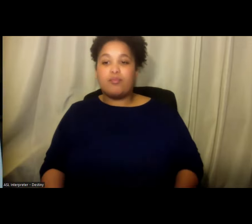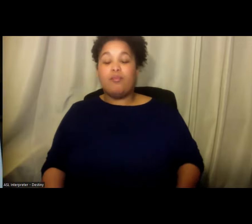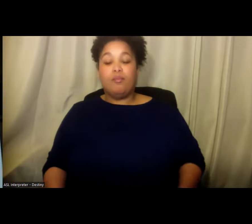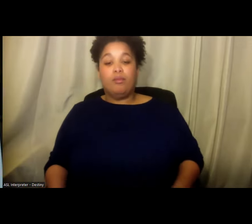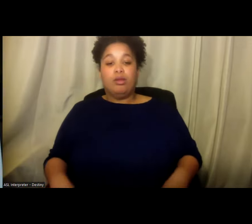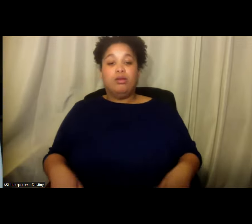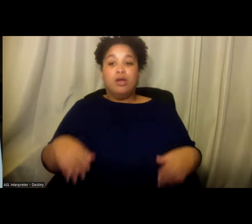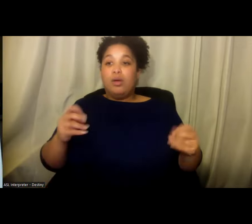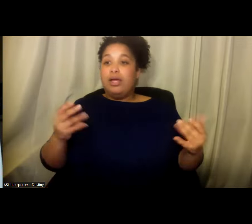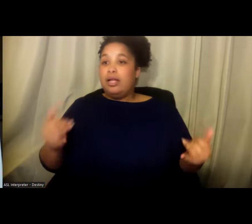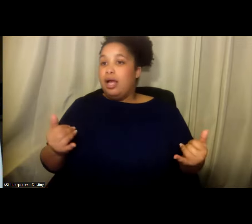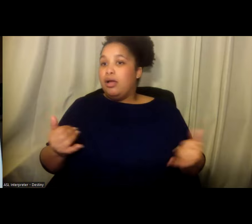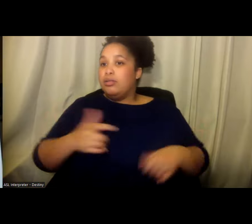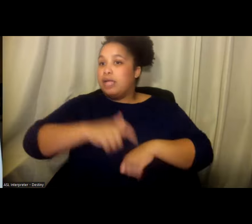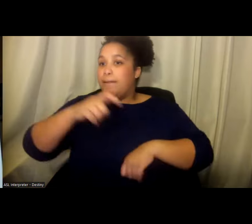it's